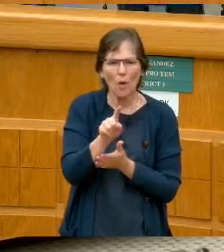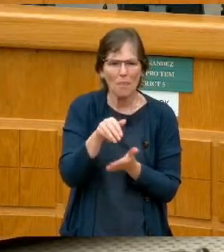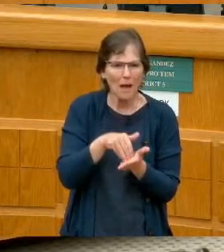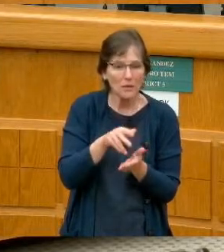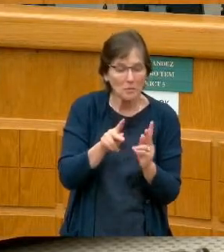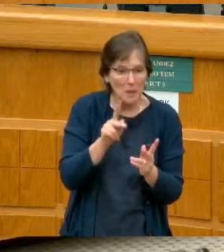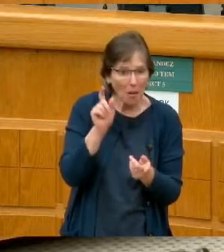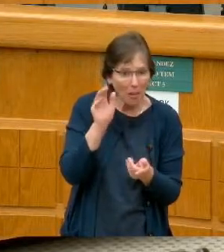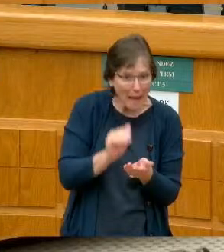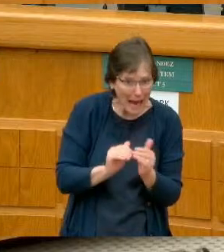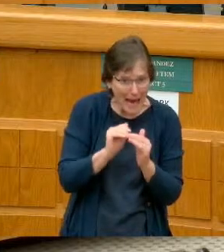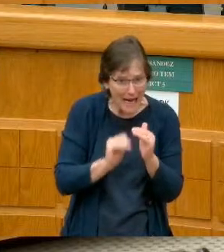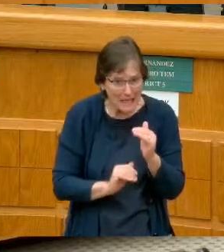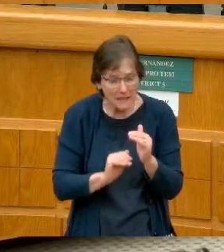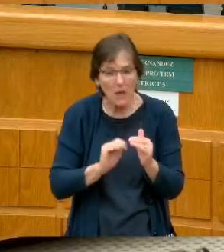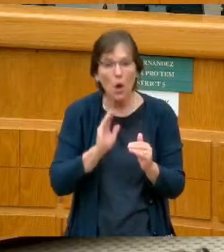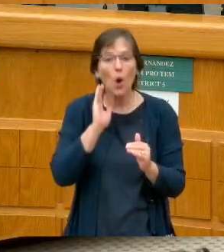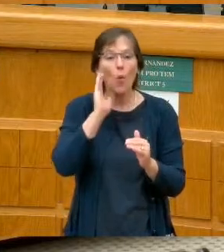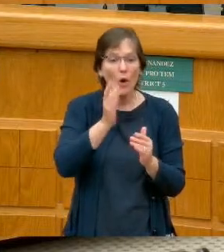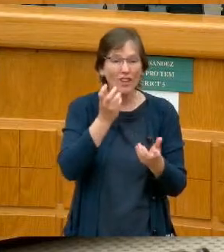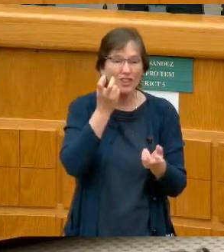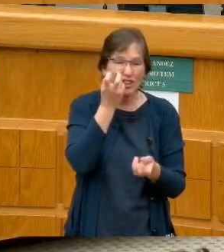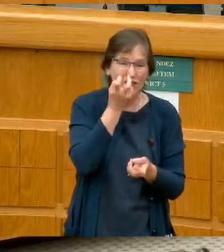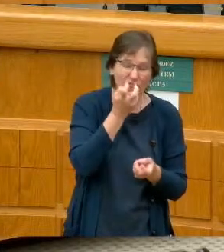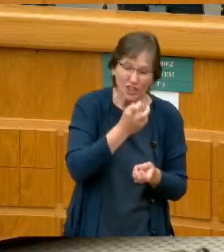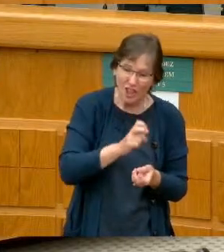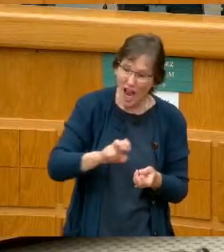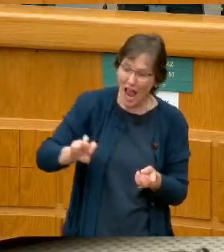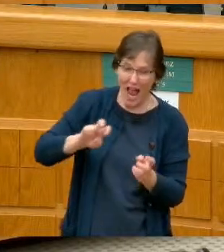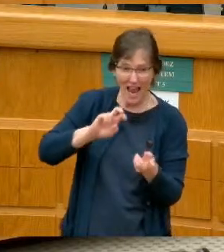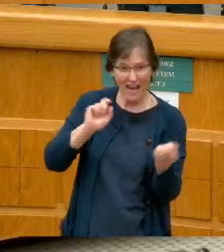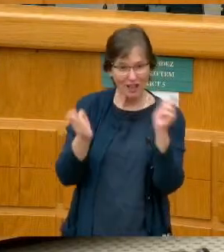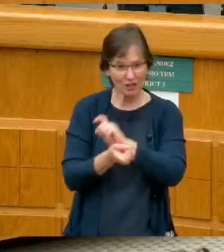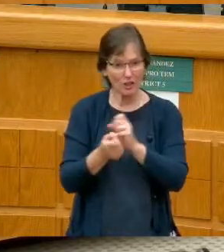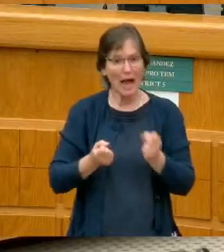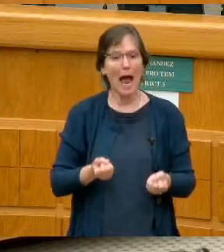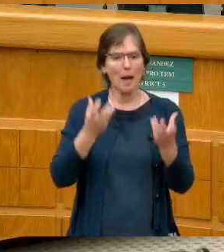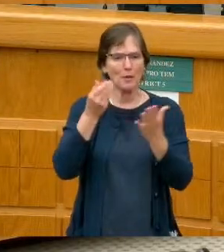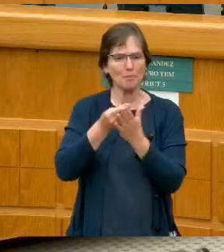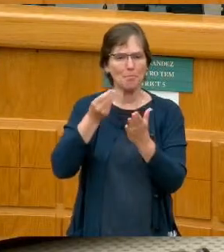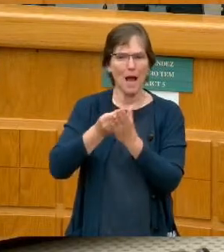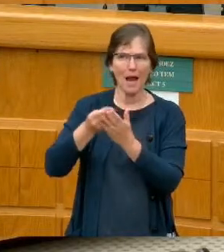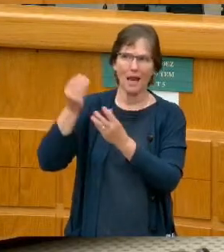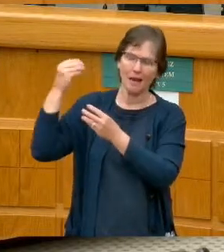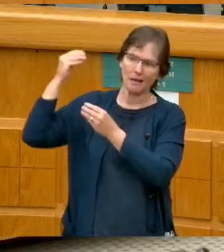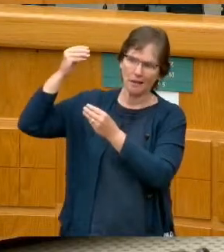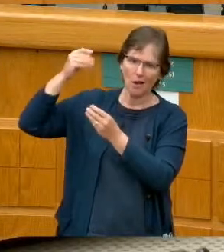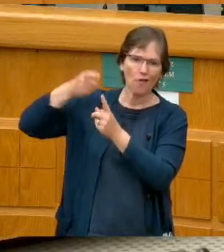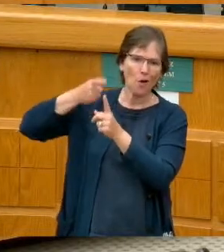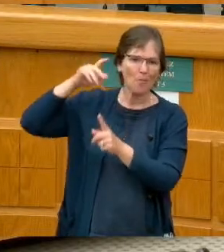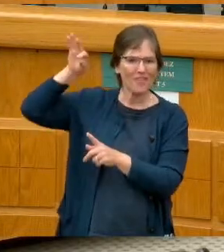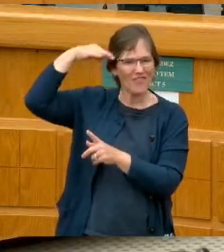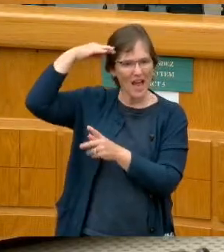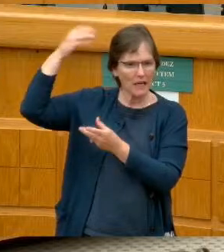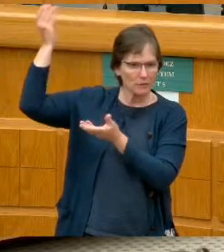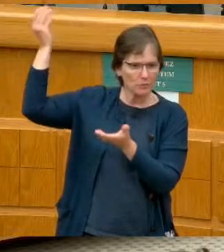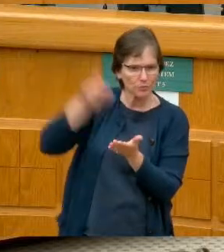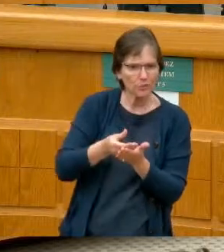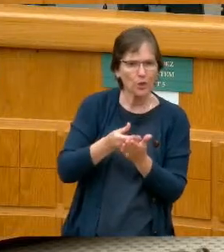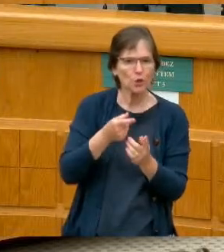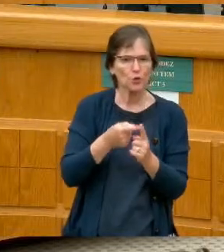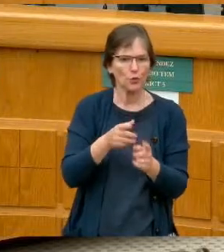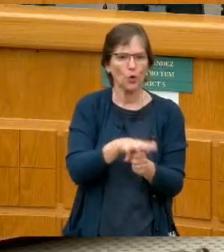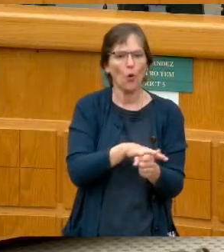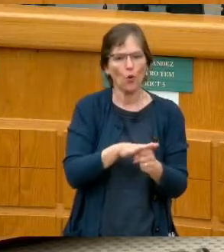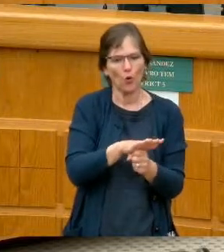net exporter of dollars to Washington. In other words, we're sending more dollars to Washington than Washington's sending back to